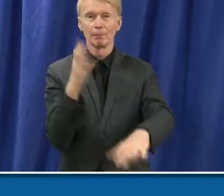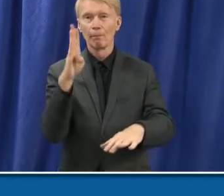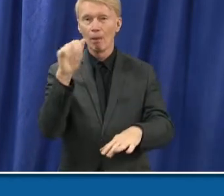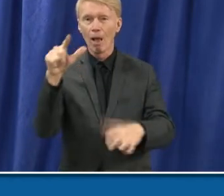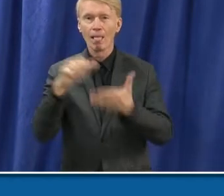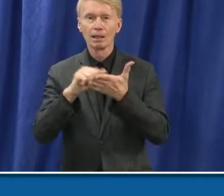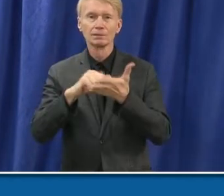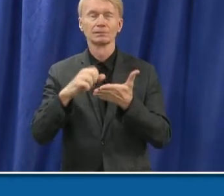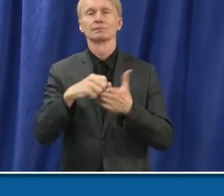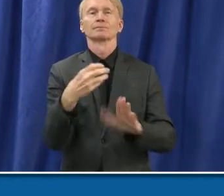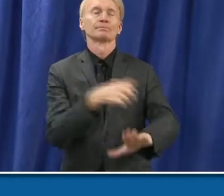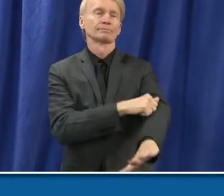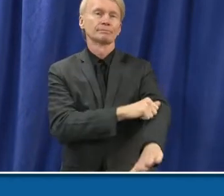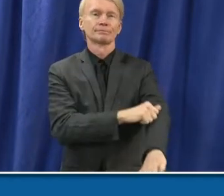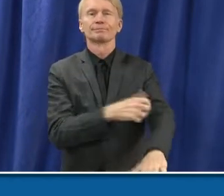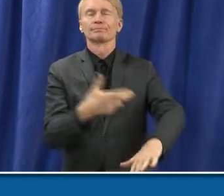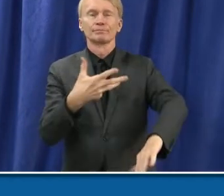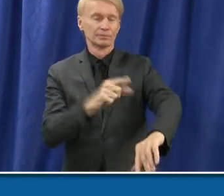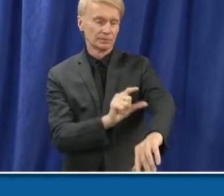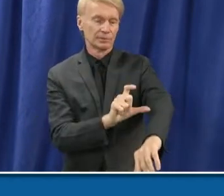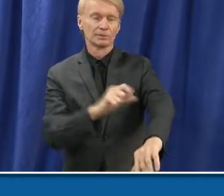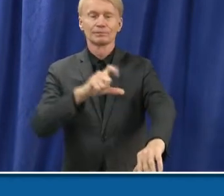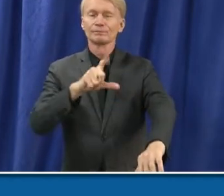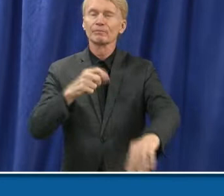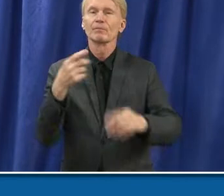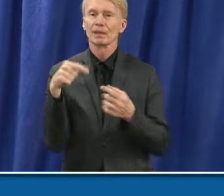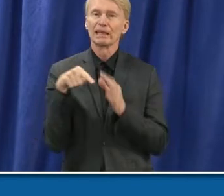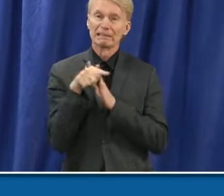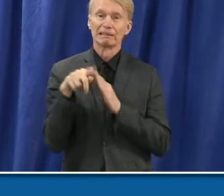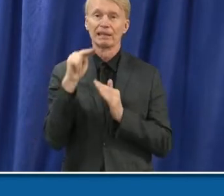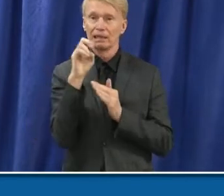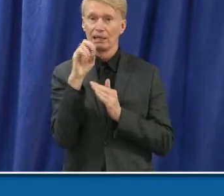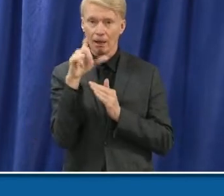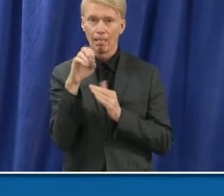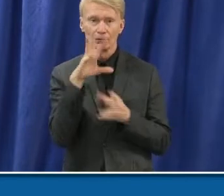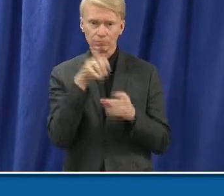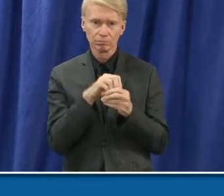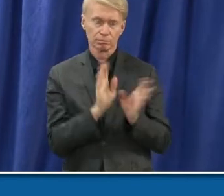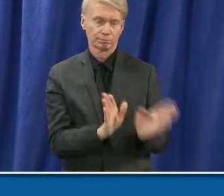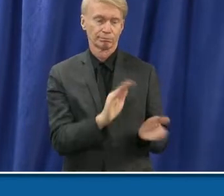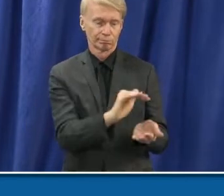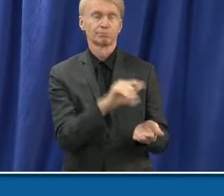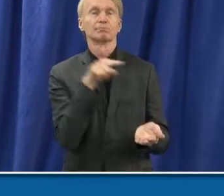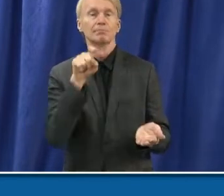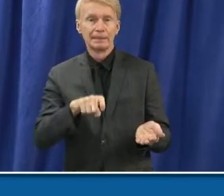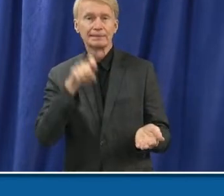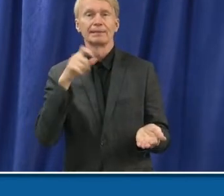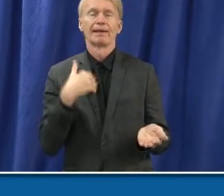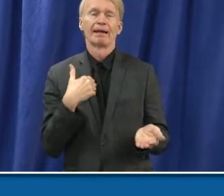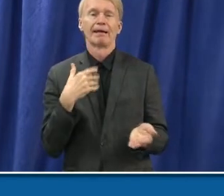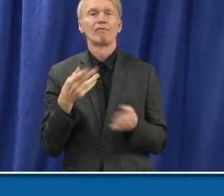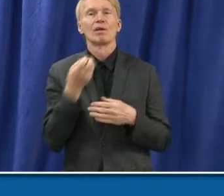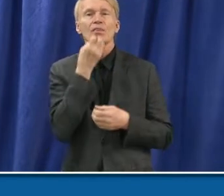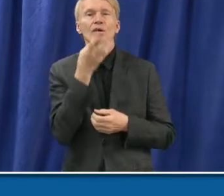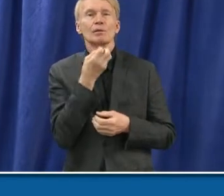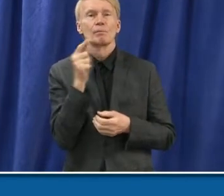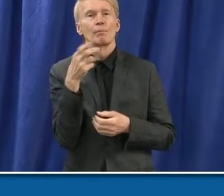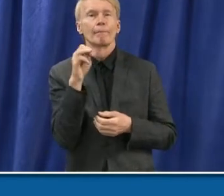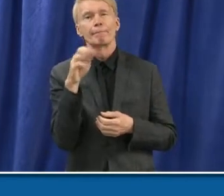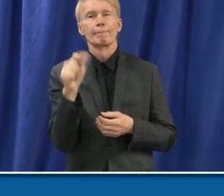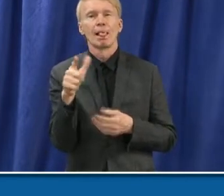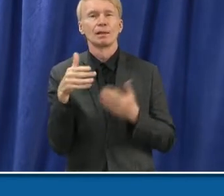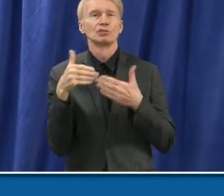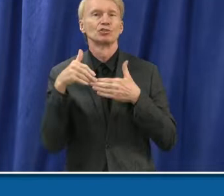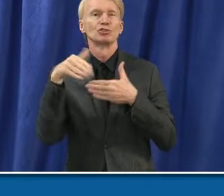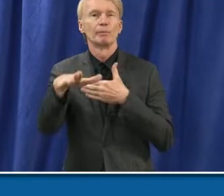balls, Band-Aids, the syringes, and the needles. And also within that box would be a thermal shipping container, which